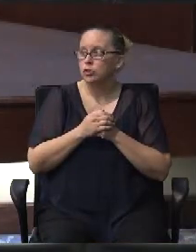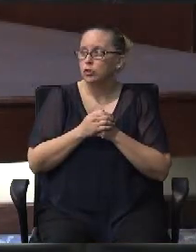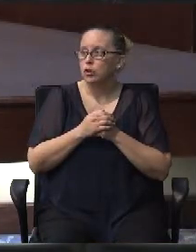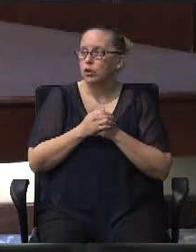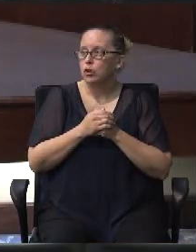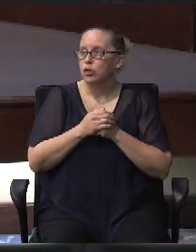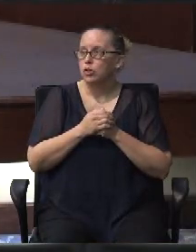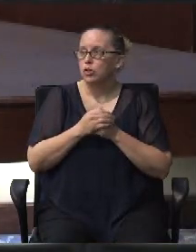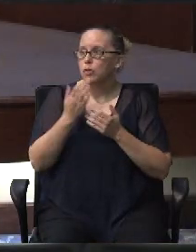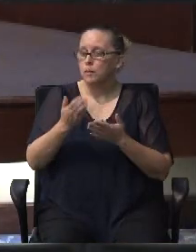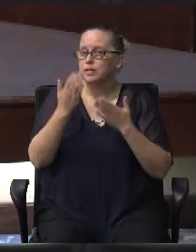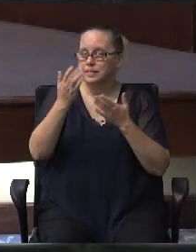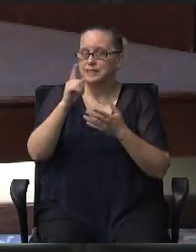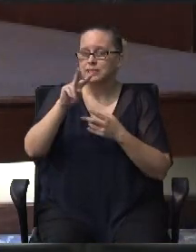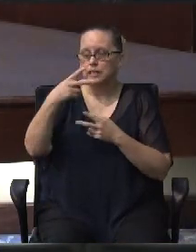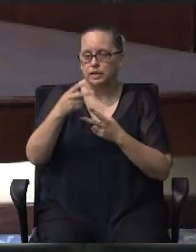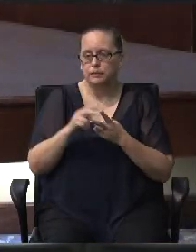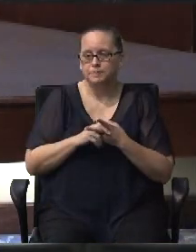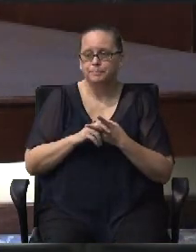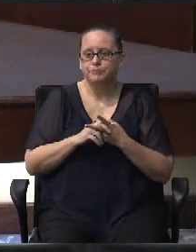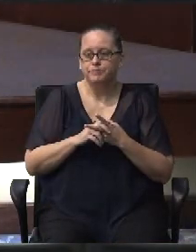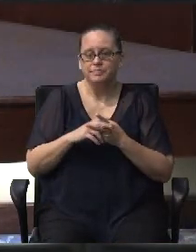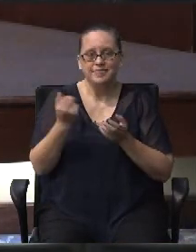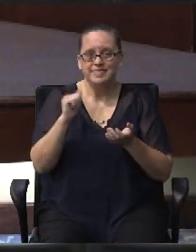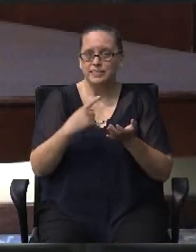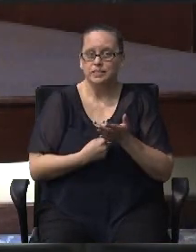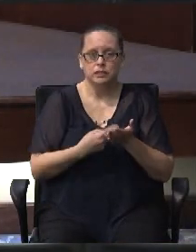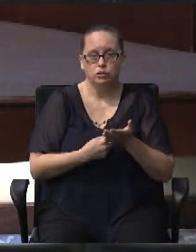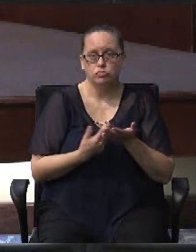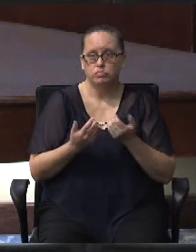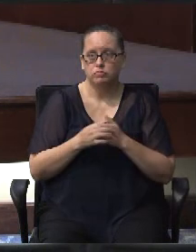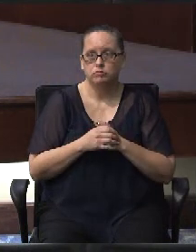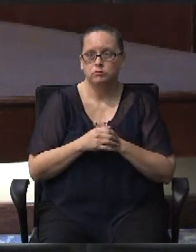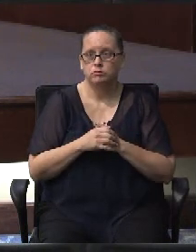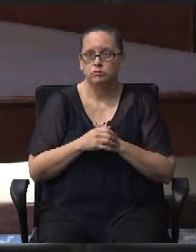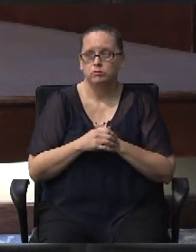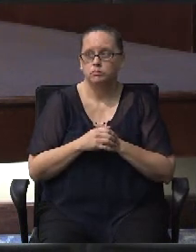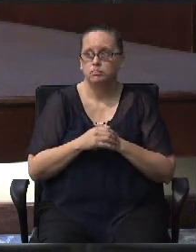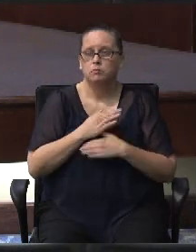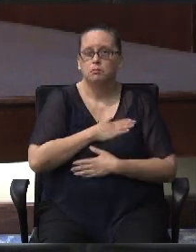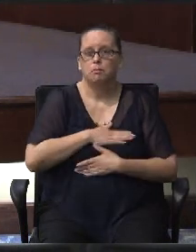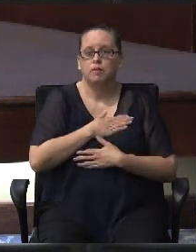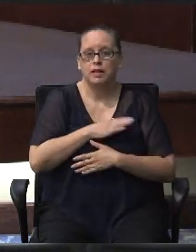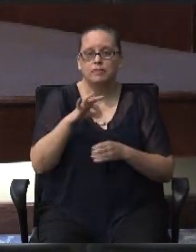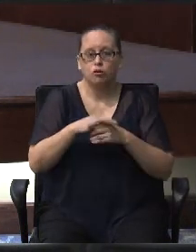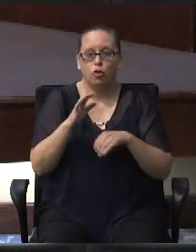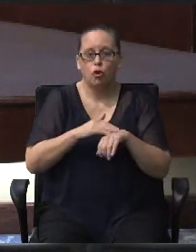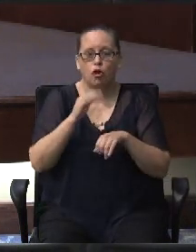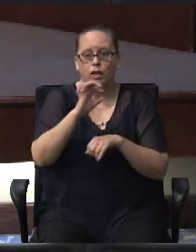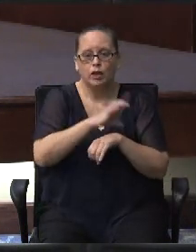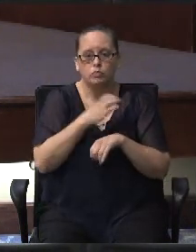moved. Second. Any discussion? Please poll the council.